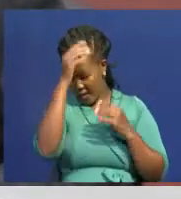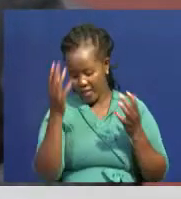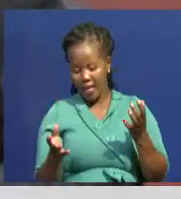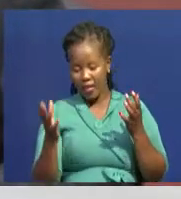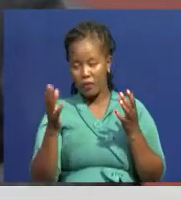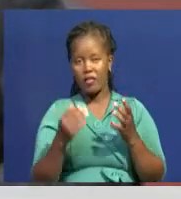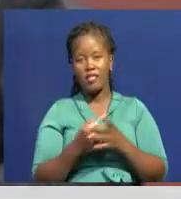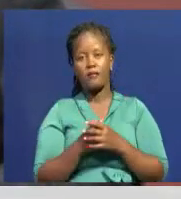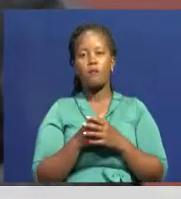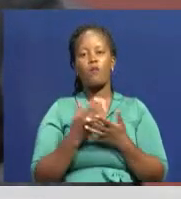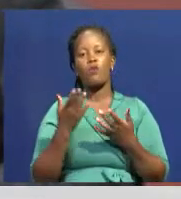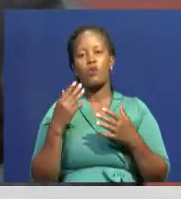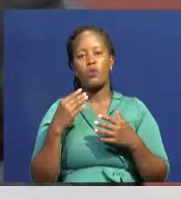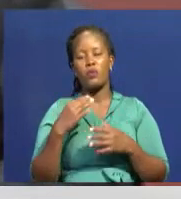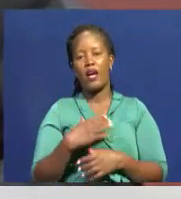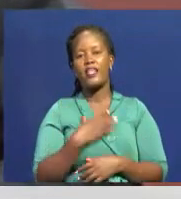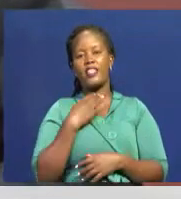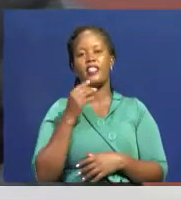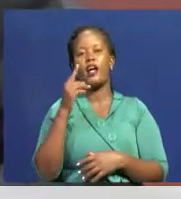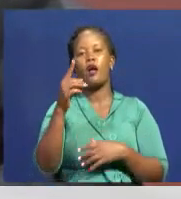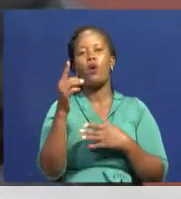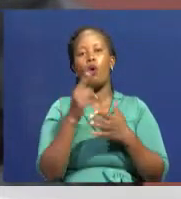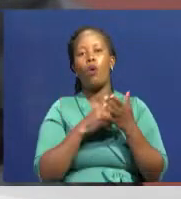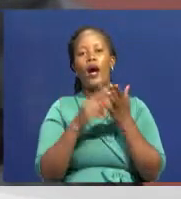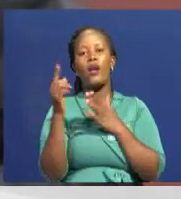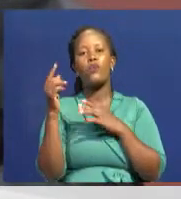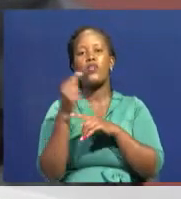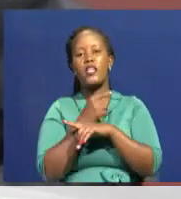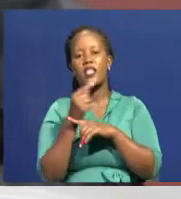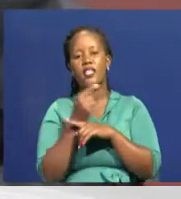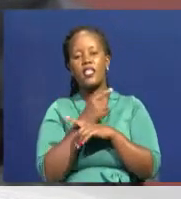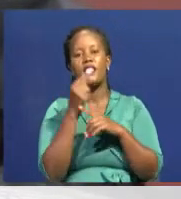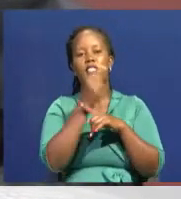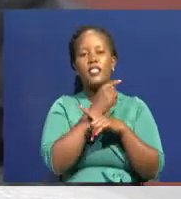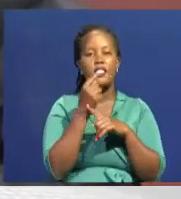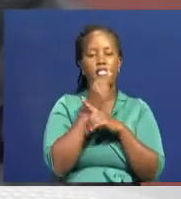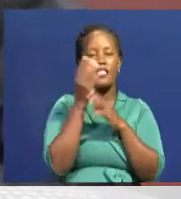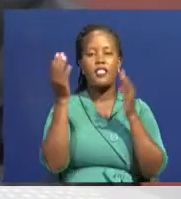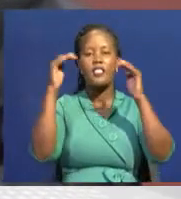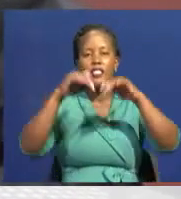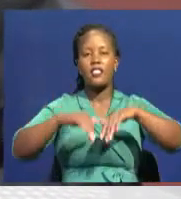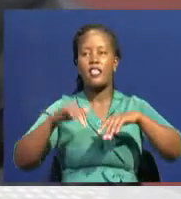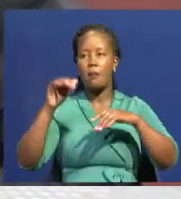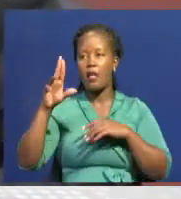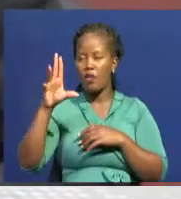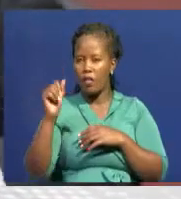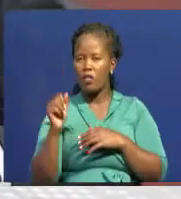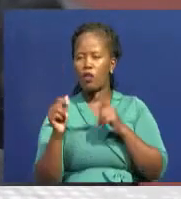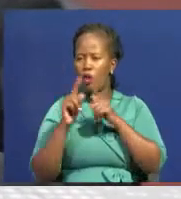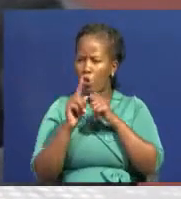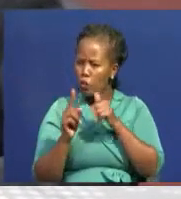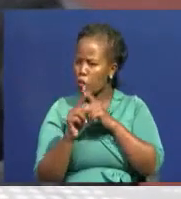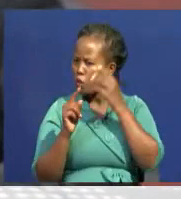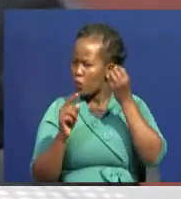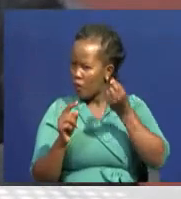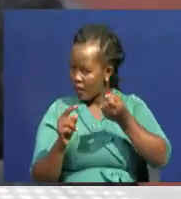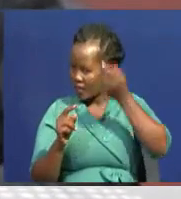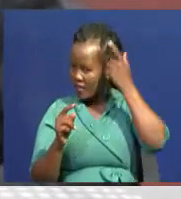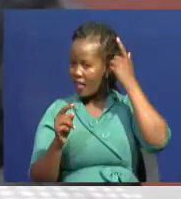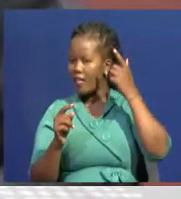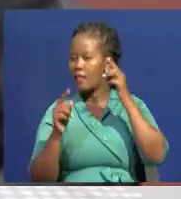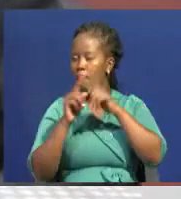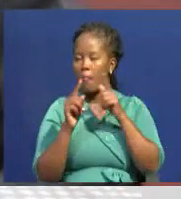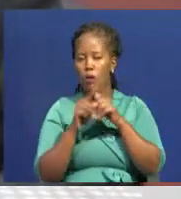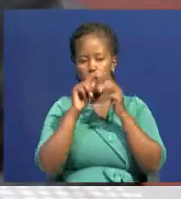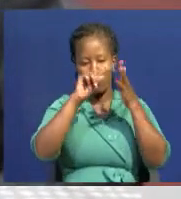move to go to attend a 1 week training, or not really training, seminar in the US. Yeah, just to understand, and also